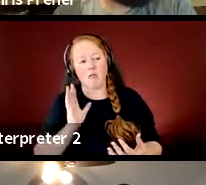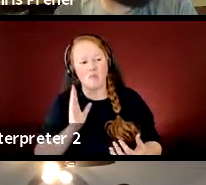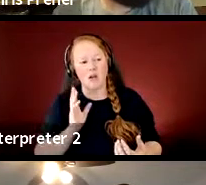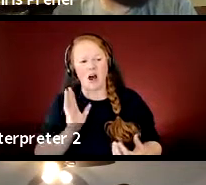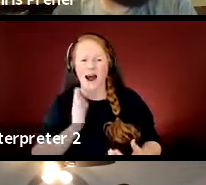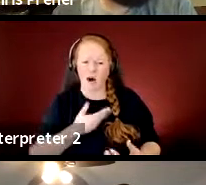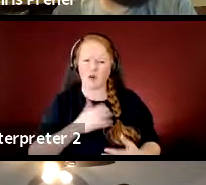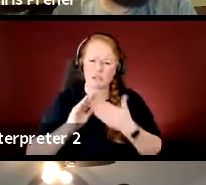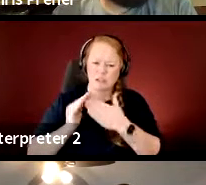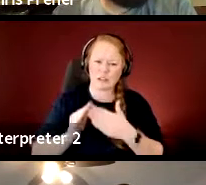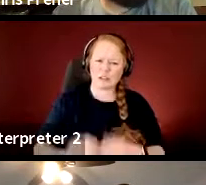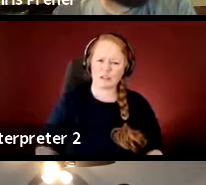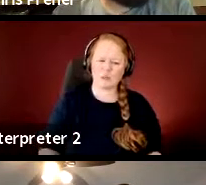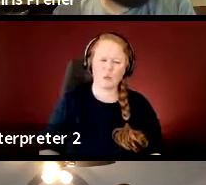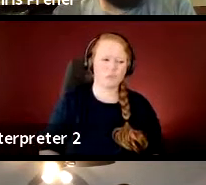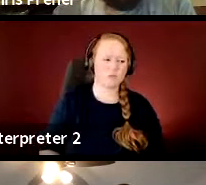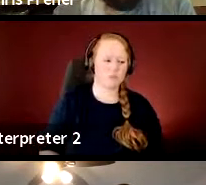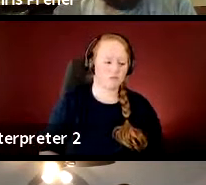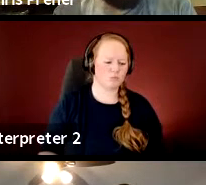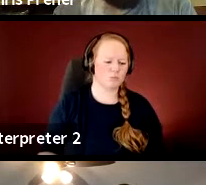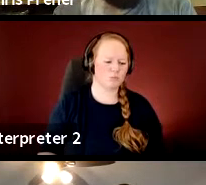Next, I wanted to talk about